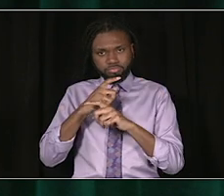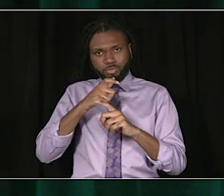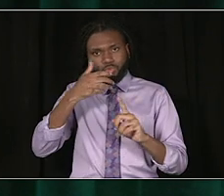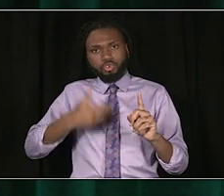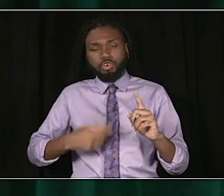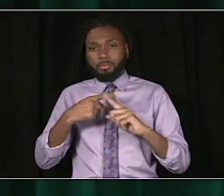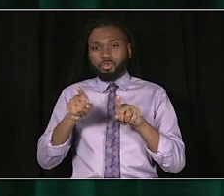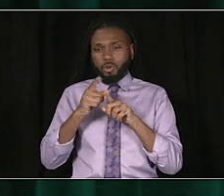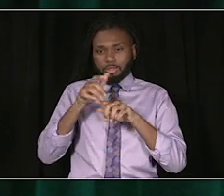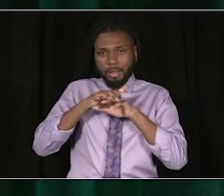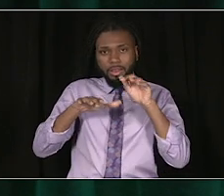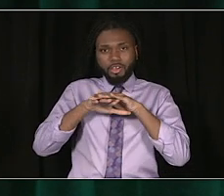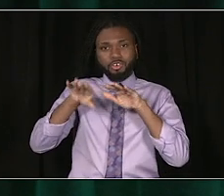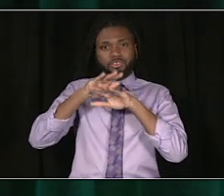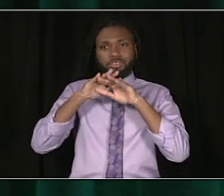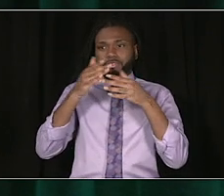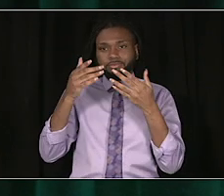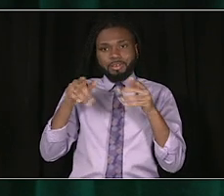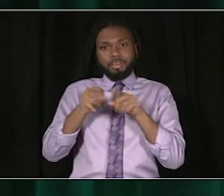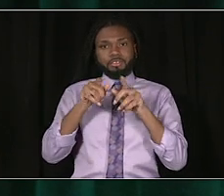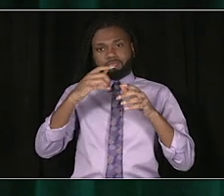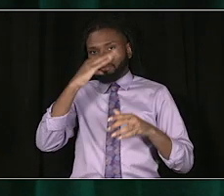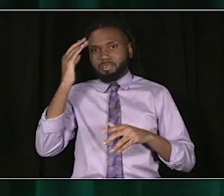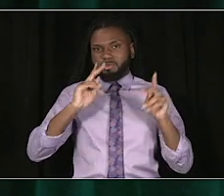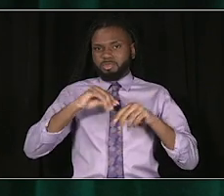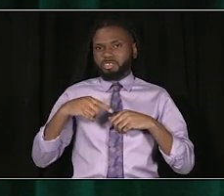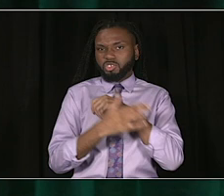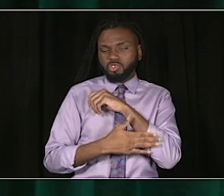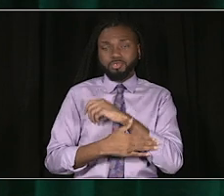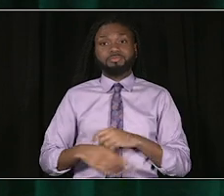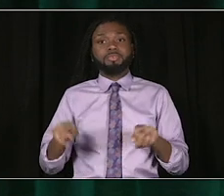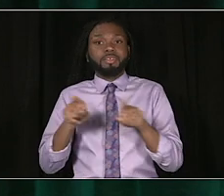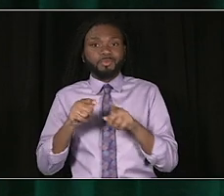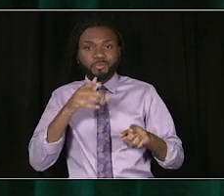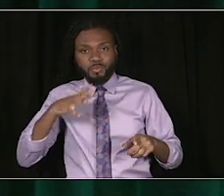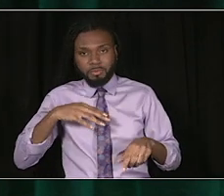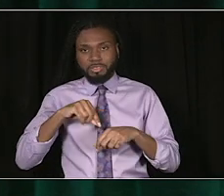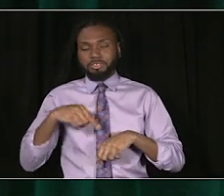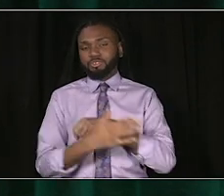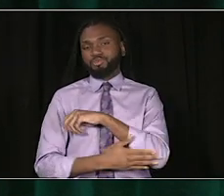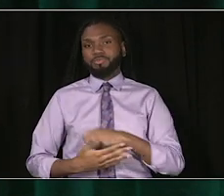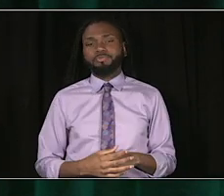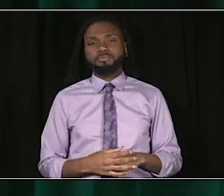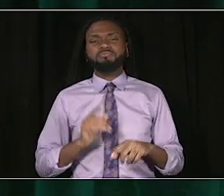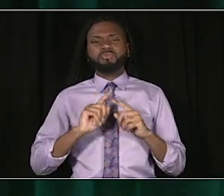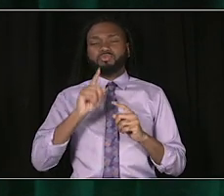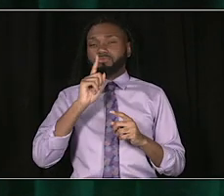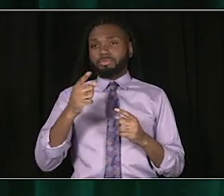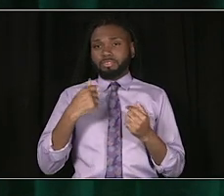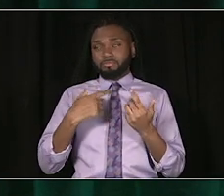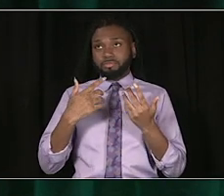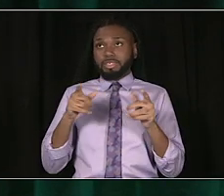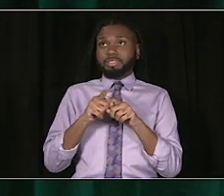and the layers that we are as Black people in this country, as a woman in this country. And there are several ways, I